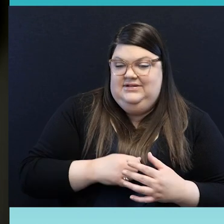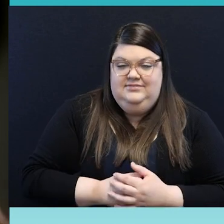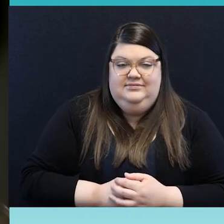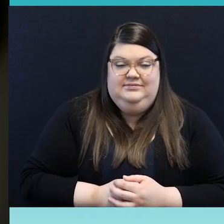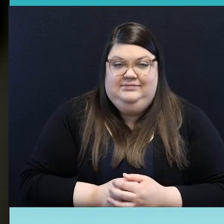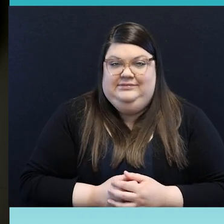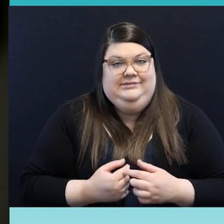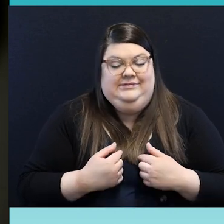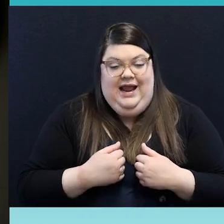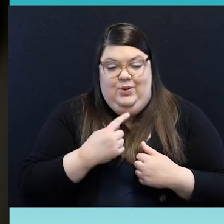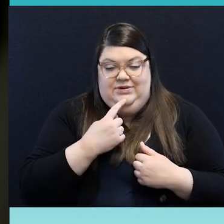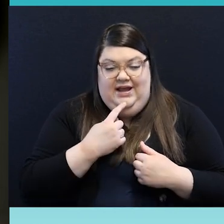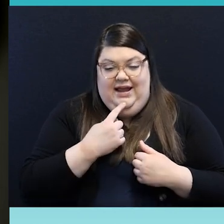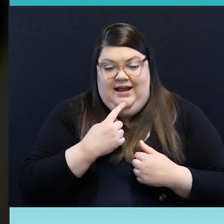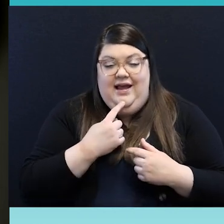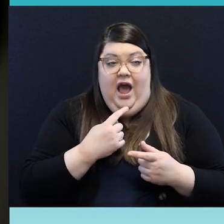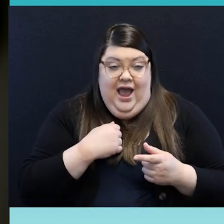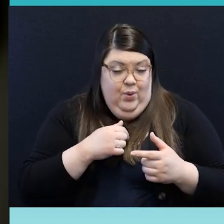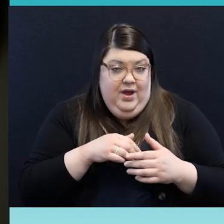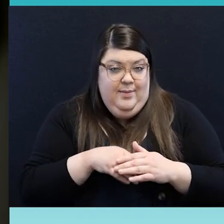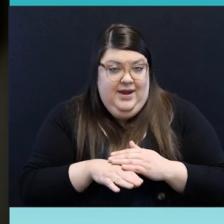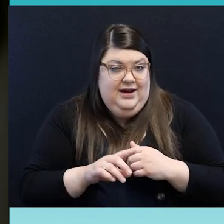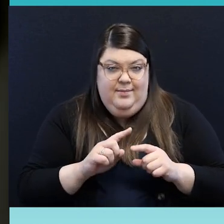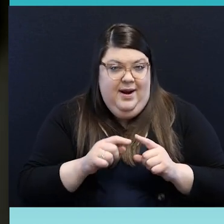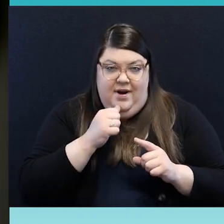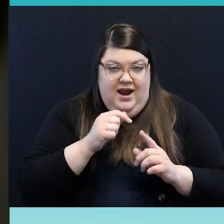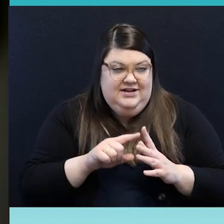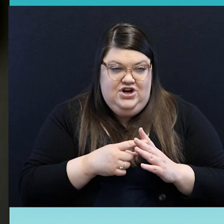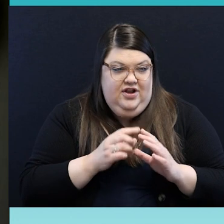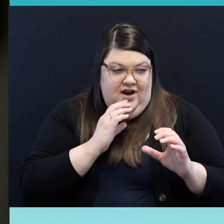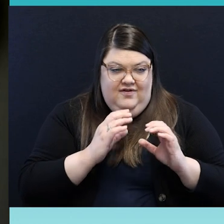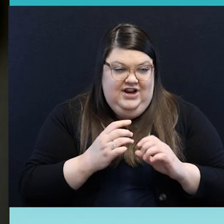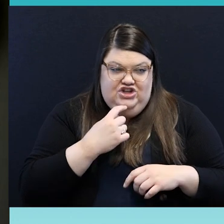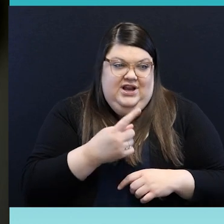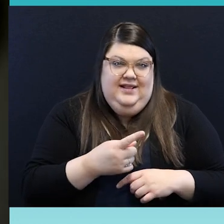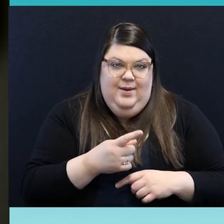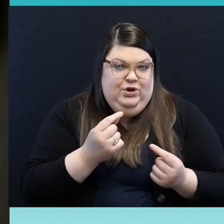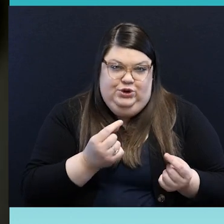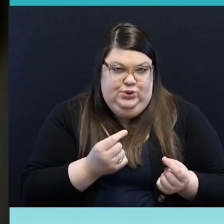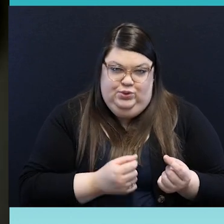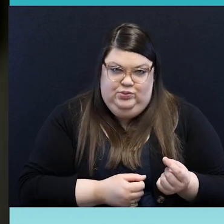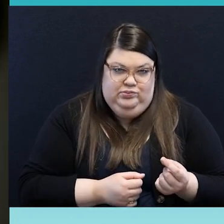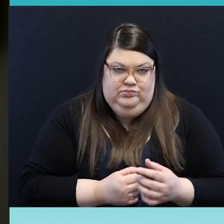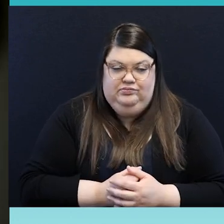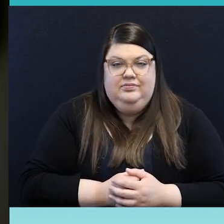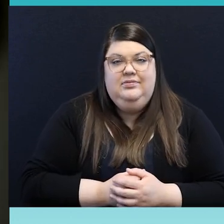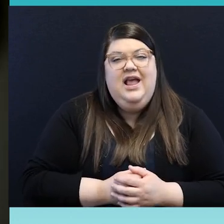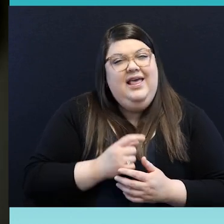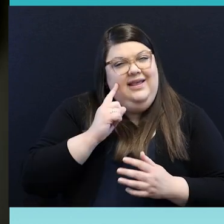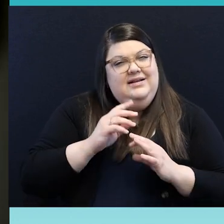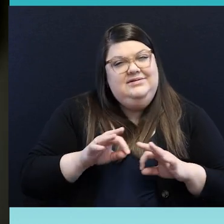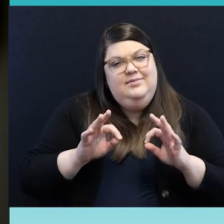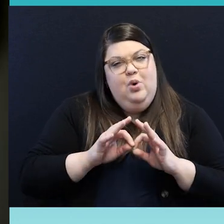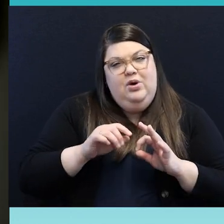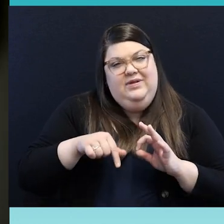And I will say, I will come in, but we're not going to start the conversation in that way. And really what I think is important with these